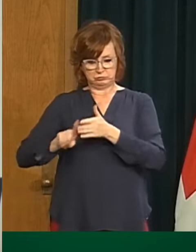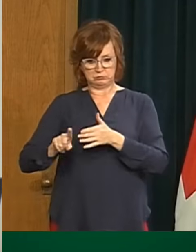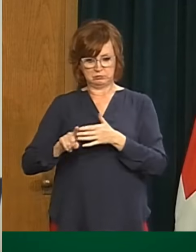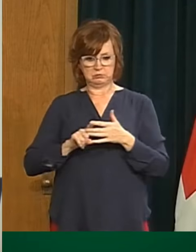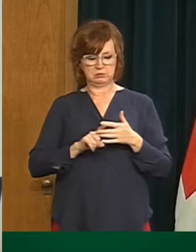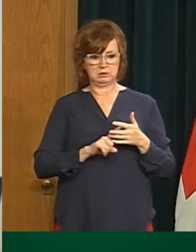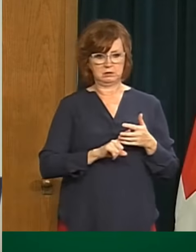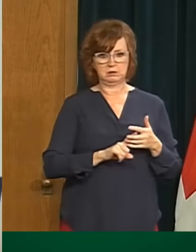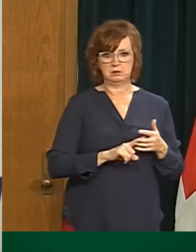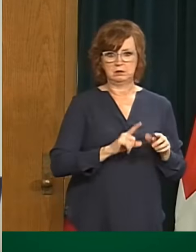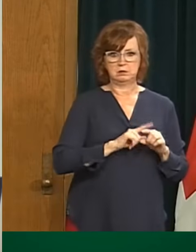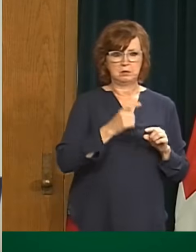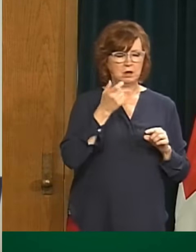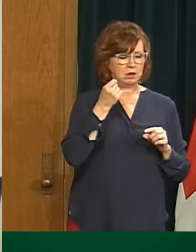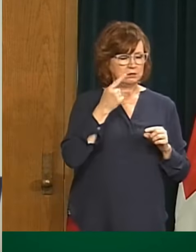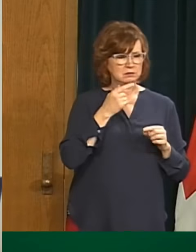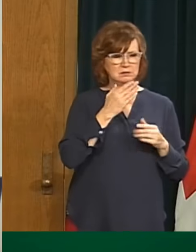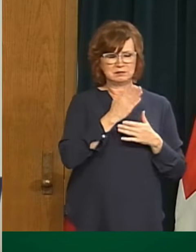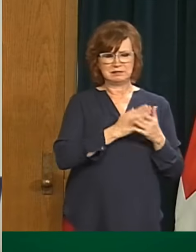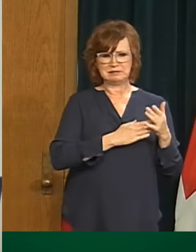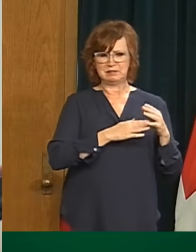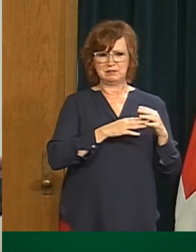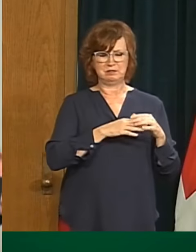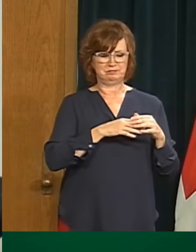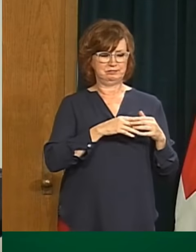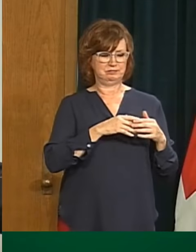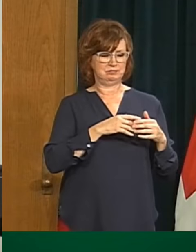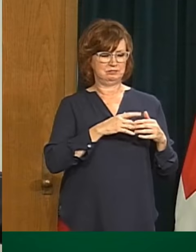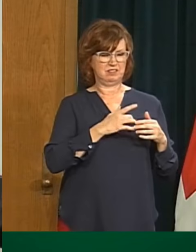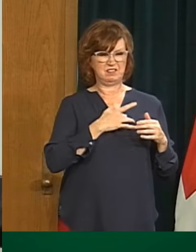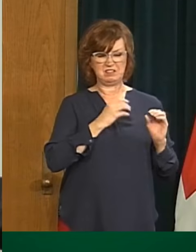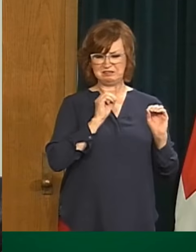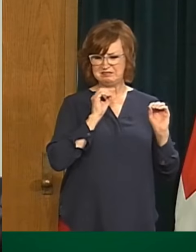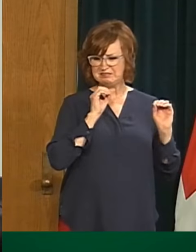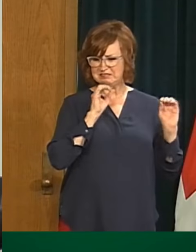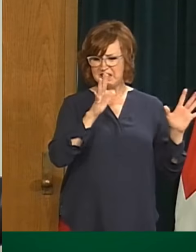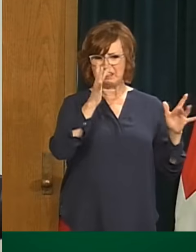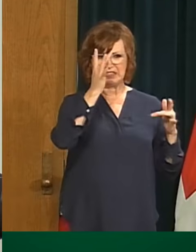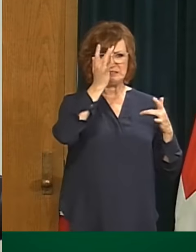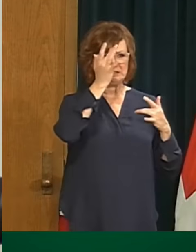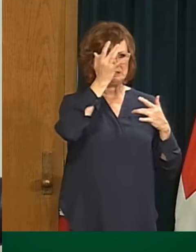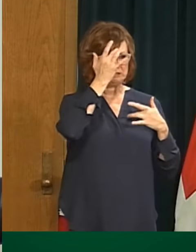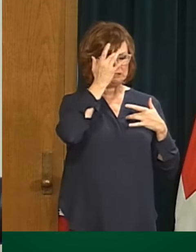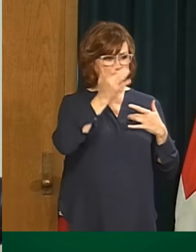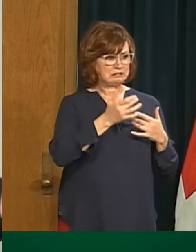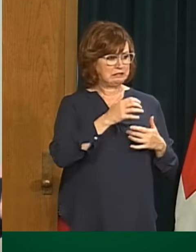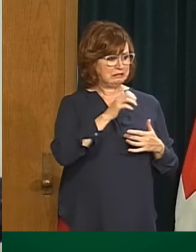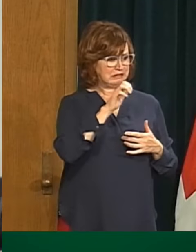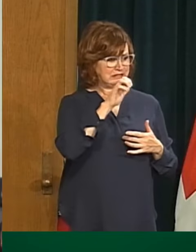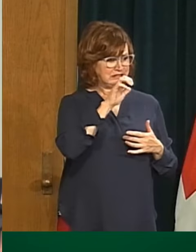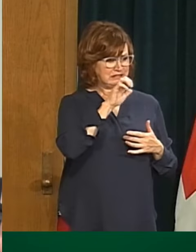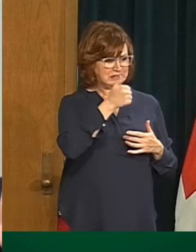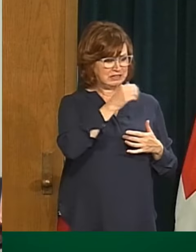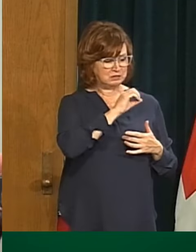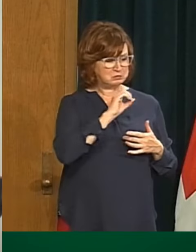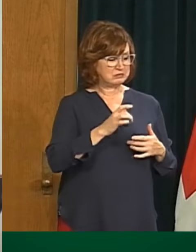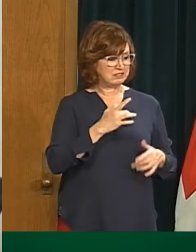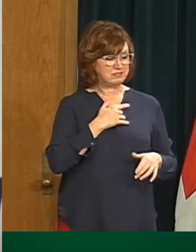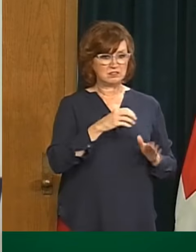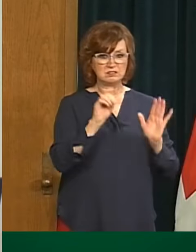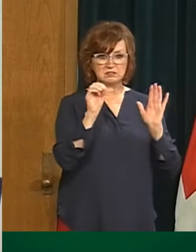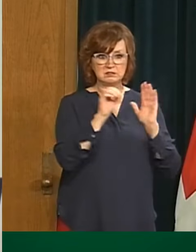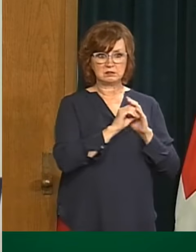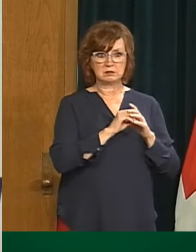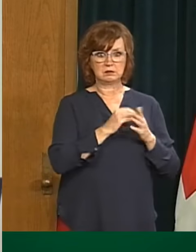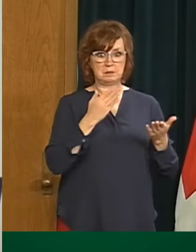so mild that you would not even think of getting tested. And that's why we all have to practice physical distancing all the time. The reason is that any one of us in